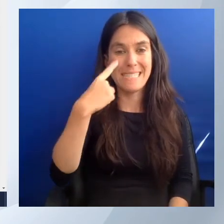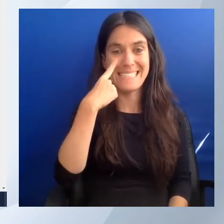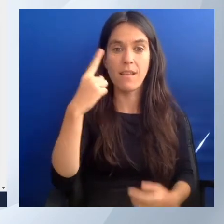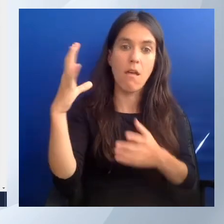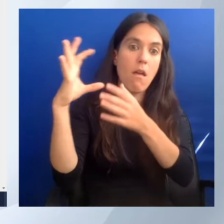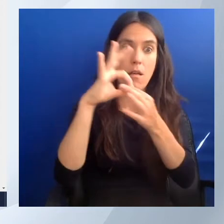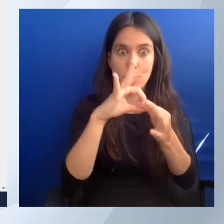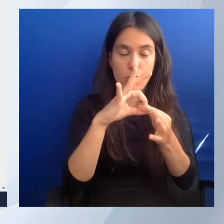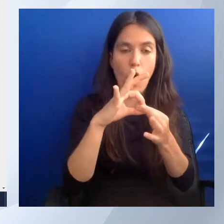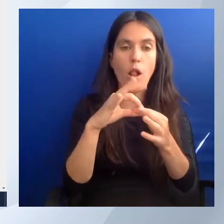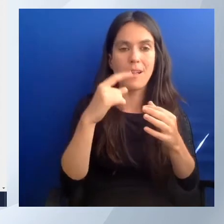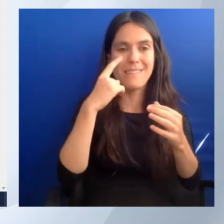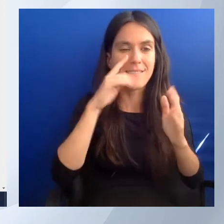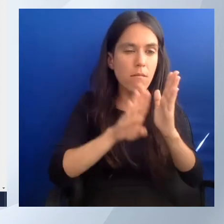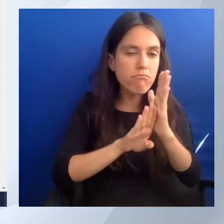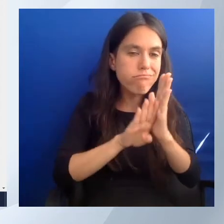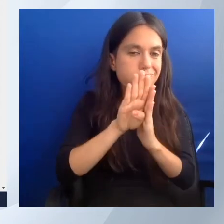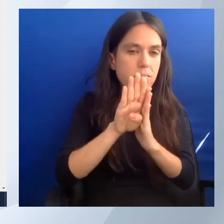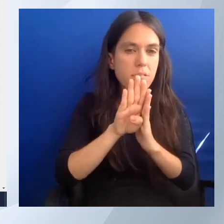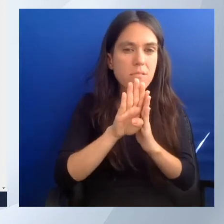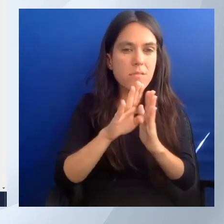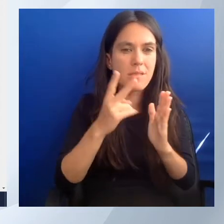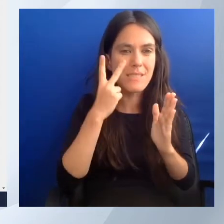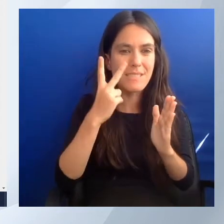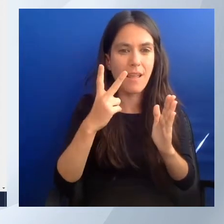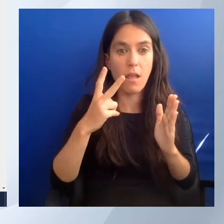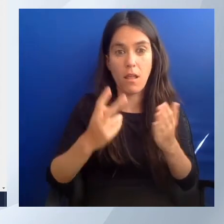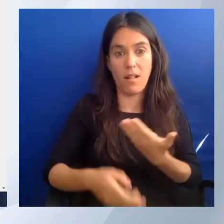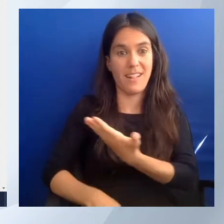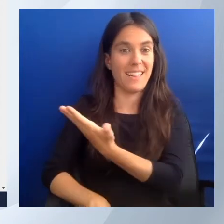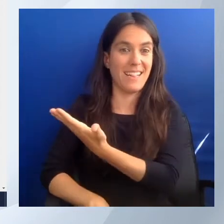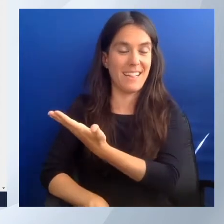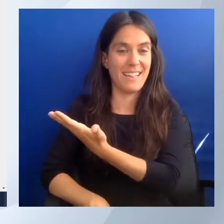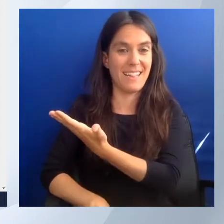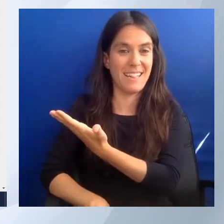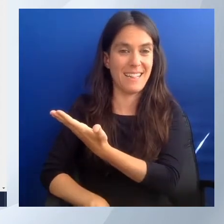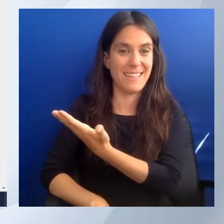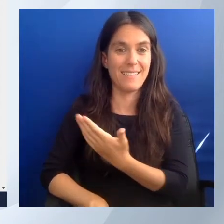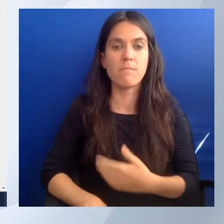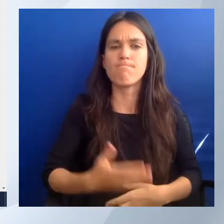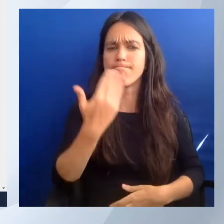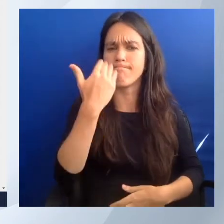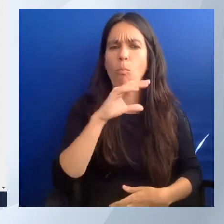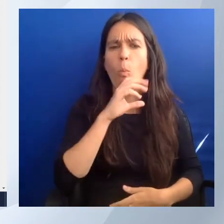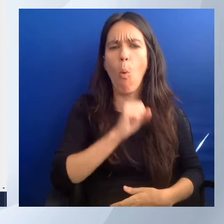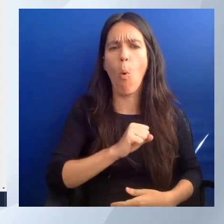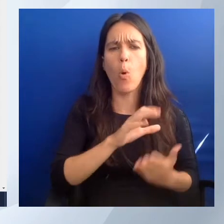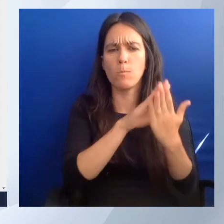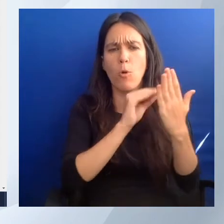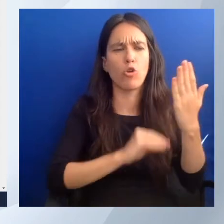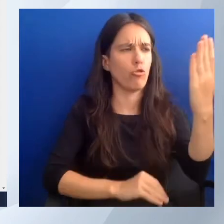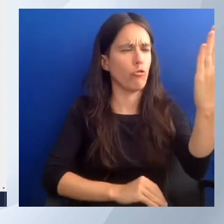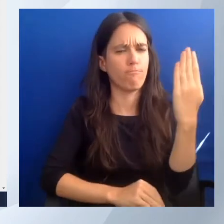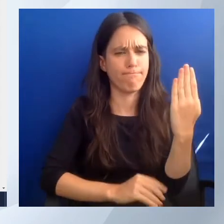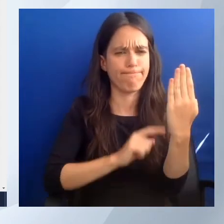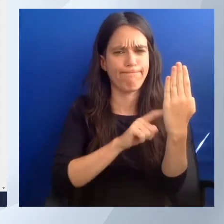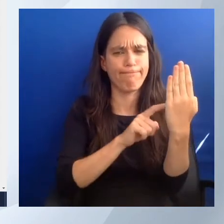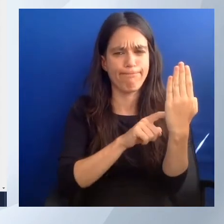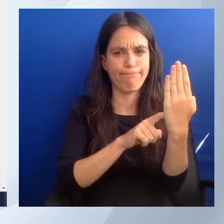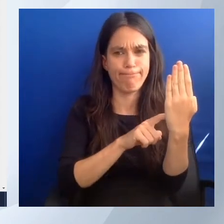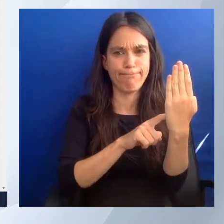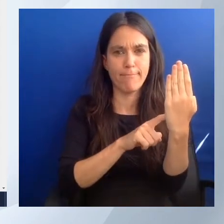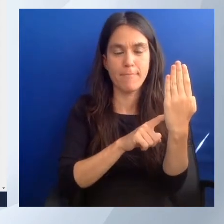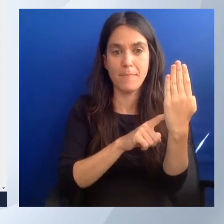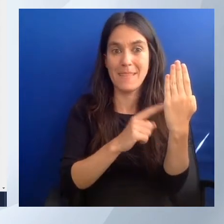And this threshold optimizer requires me to put in my original model that I've loaded from disk in this case. And I have to tell it